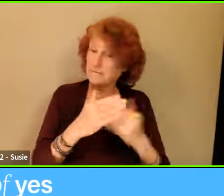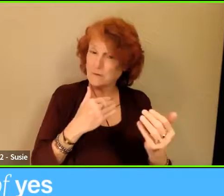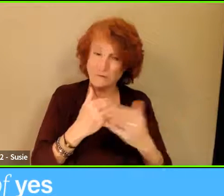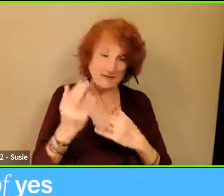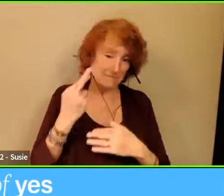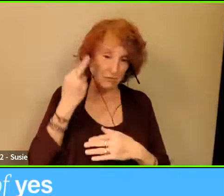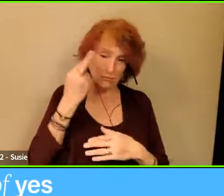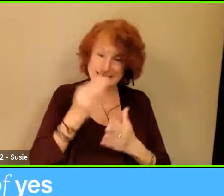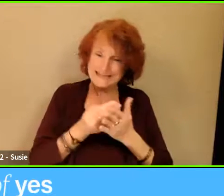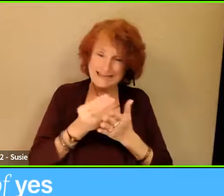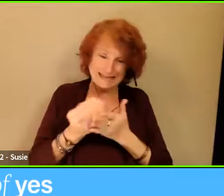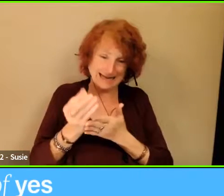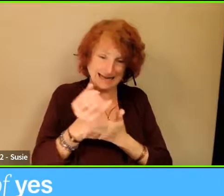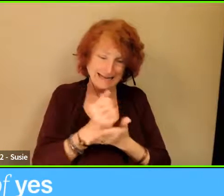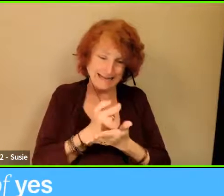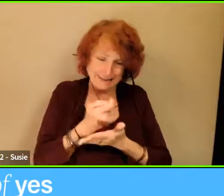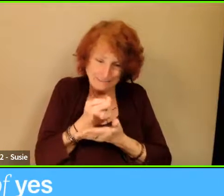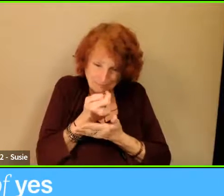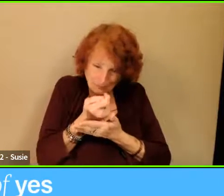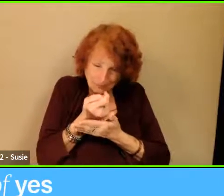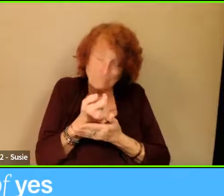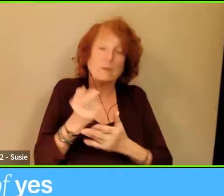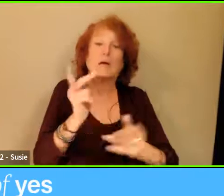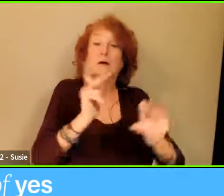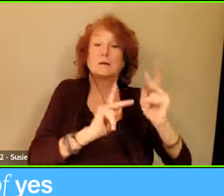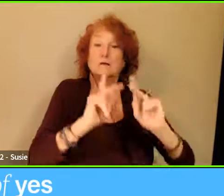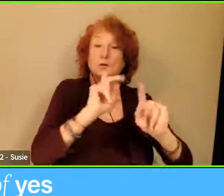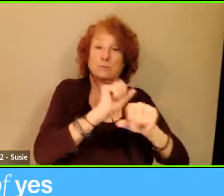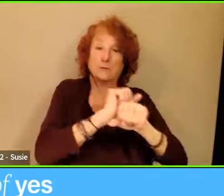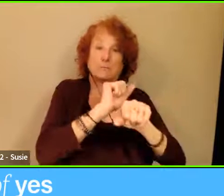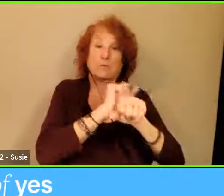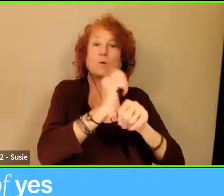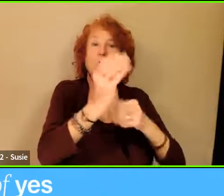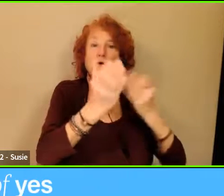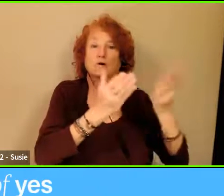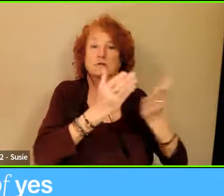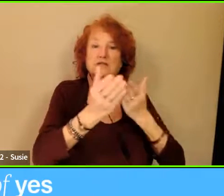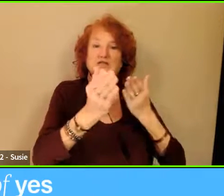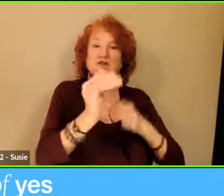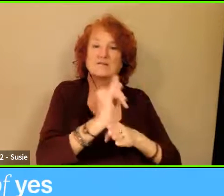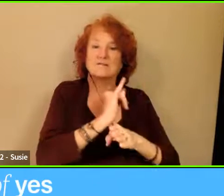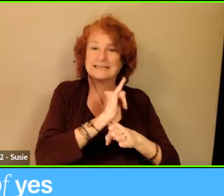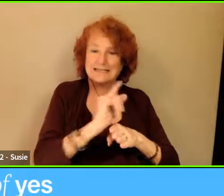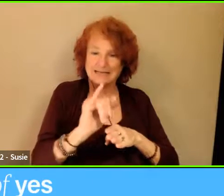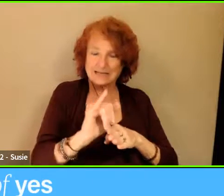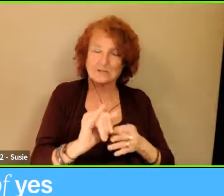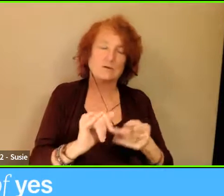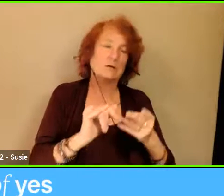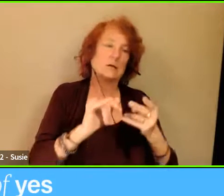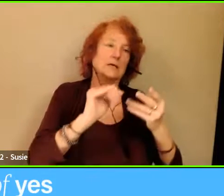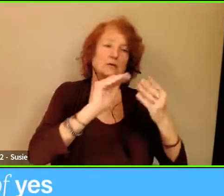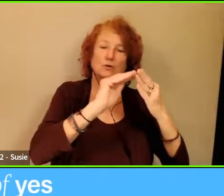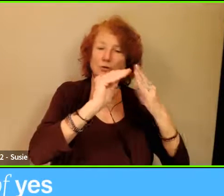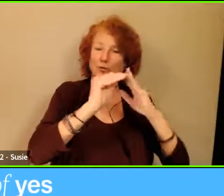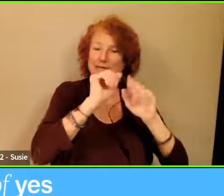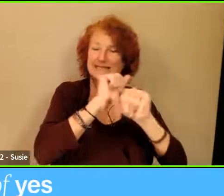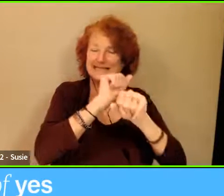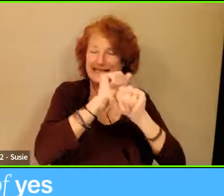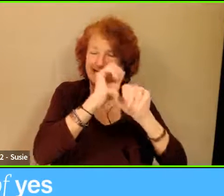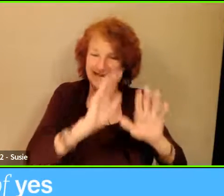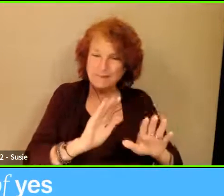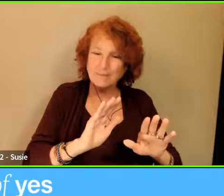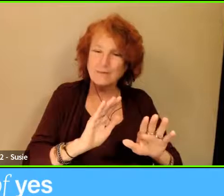income, to folks who work in the service industry, to, like I said, city employees, to